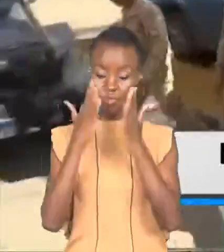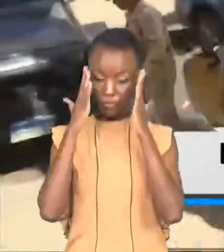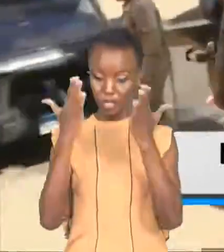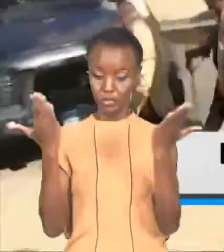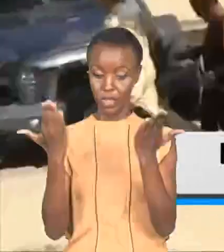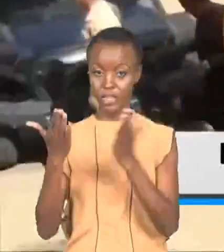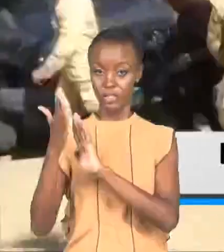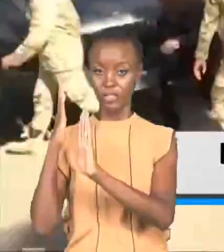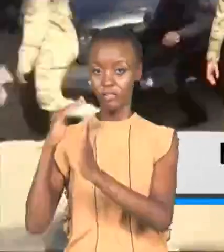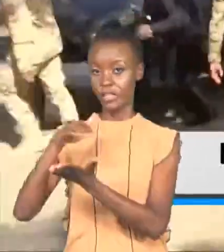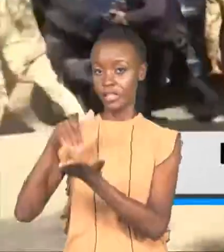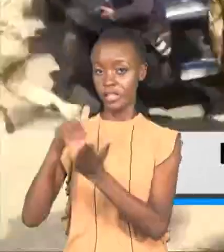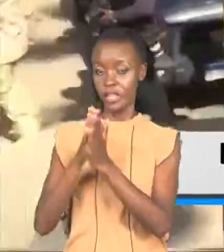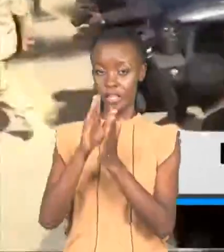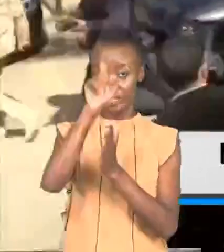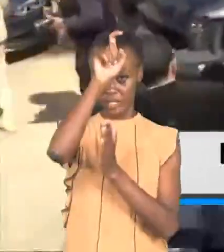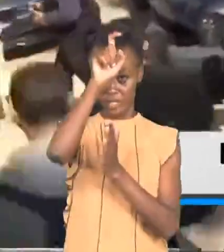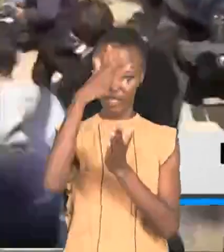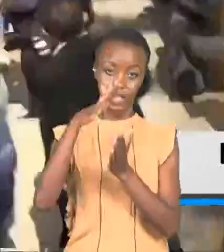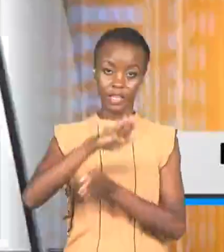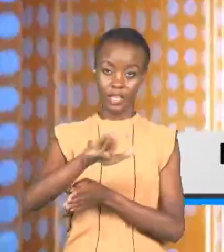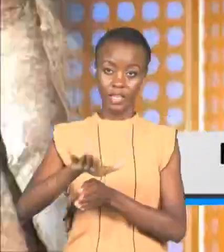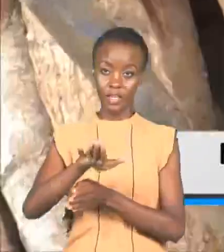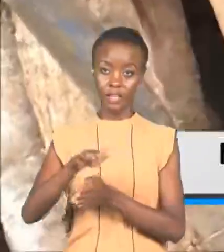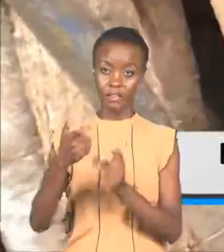security checkpoints and Egypt's Christian minority.